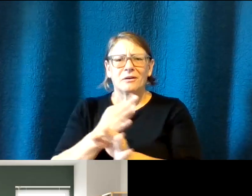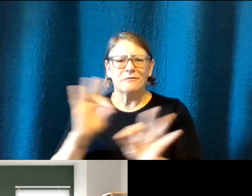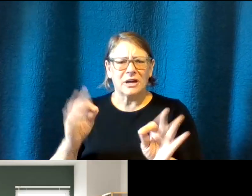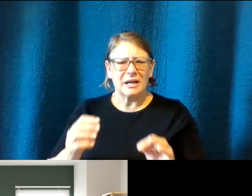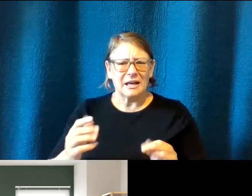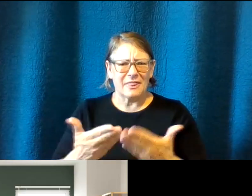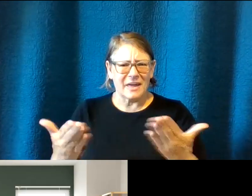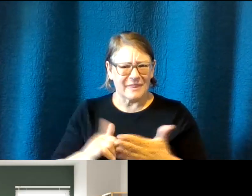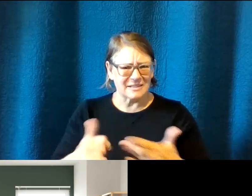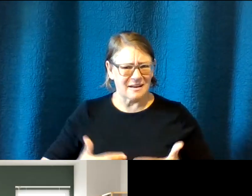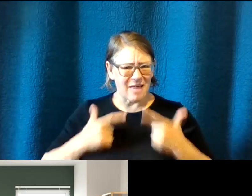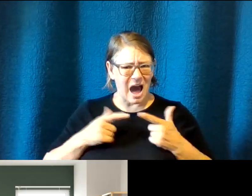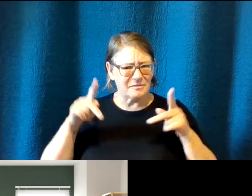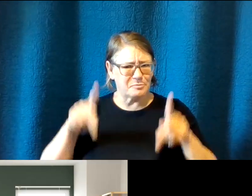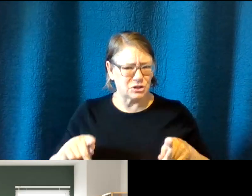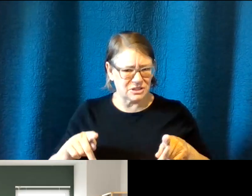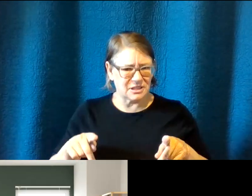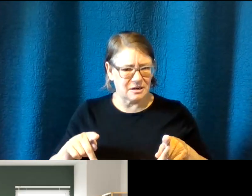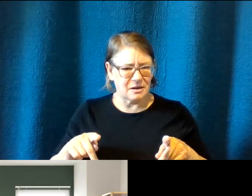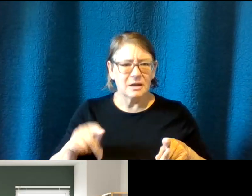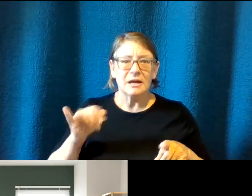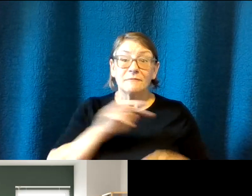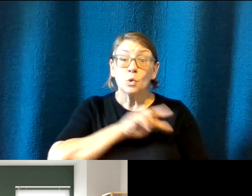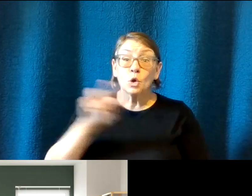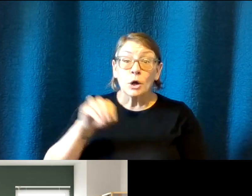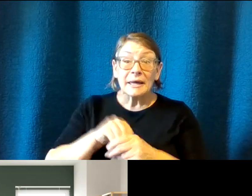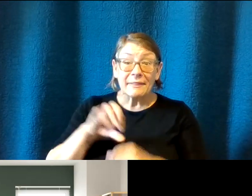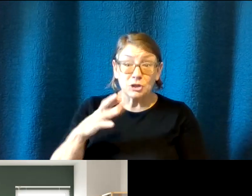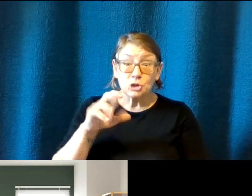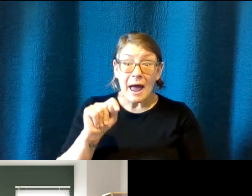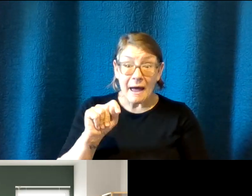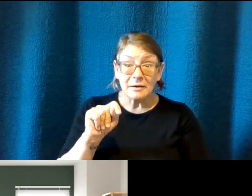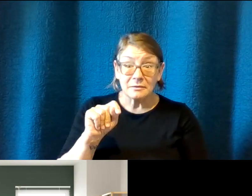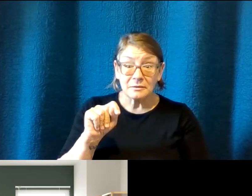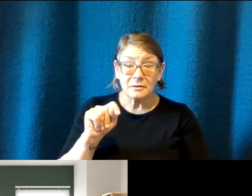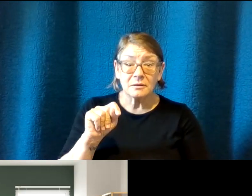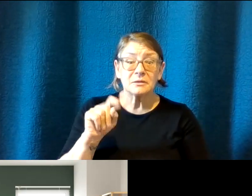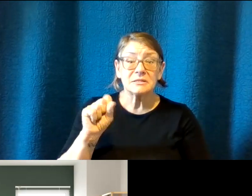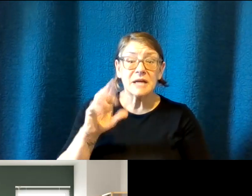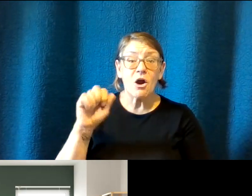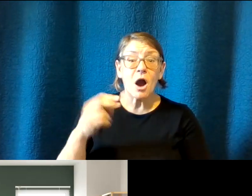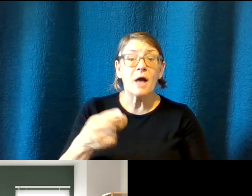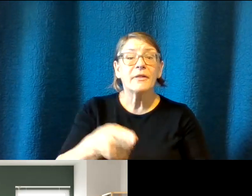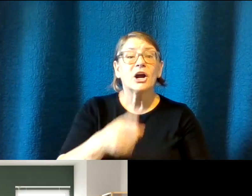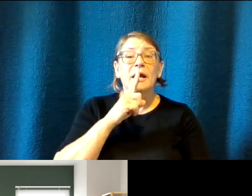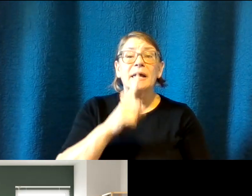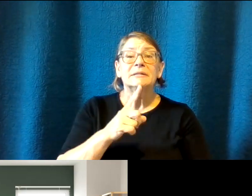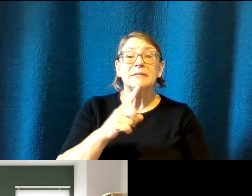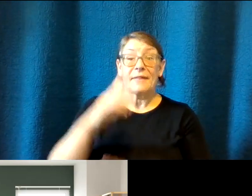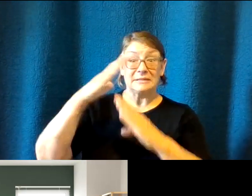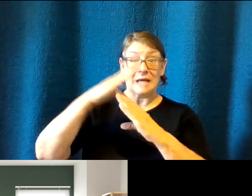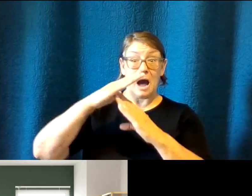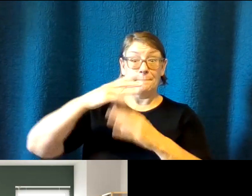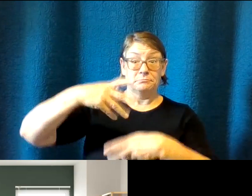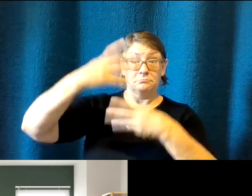person. If you look in the chat, Sarah, there is a, at the top of the